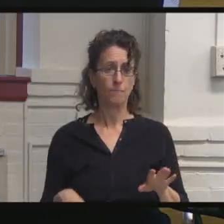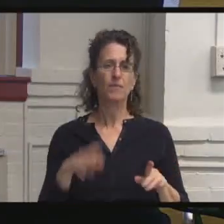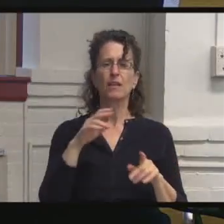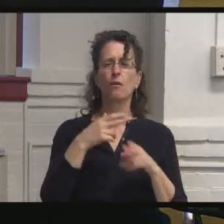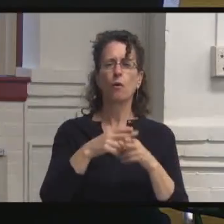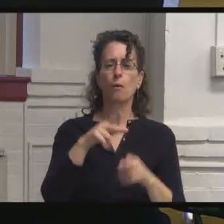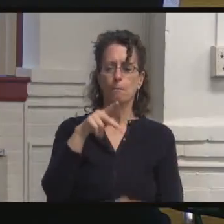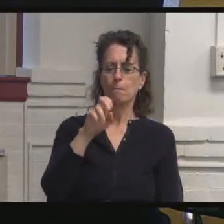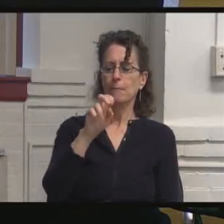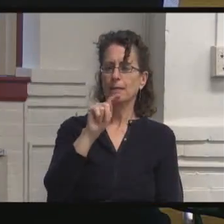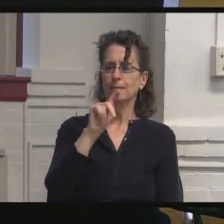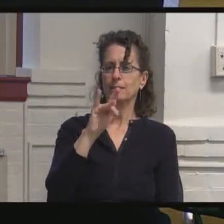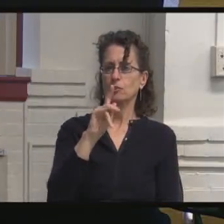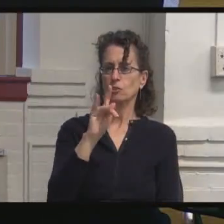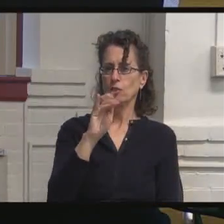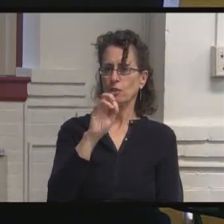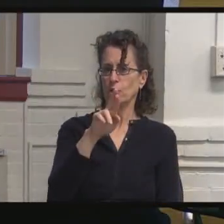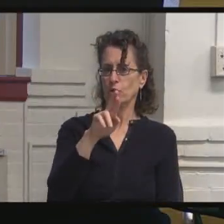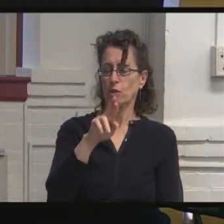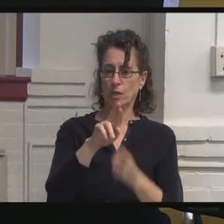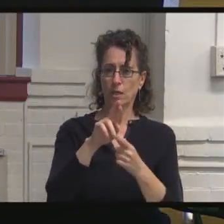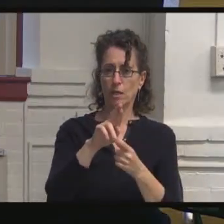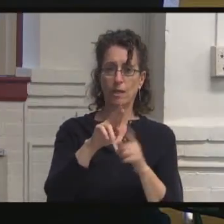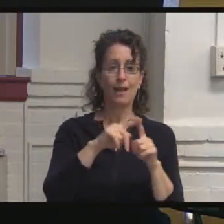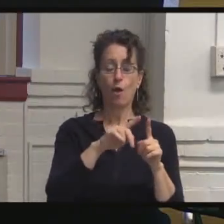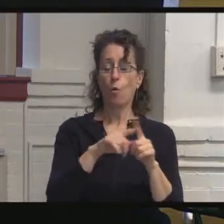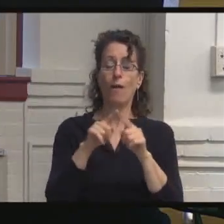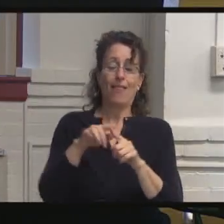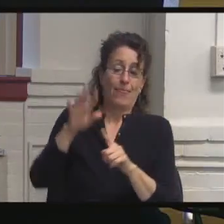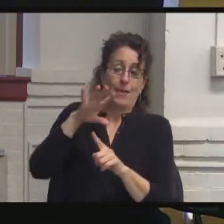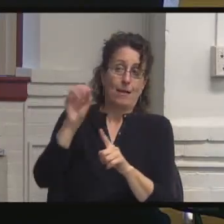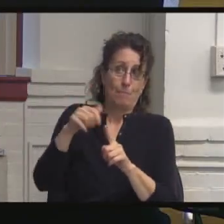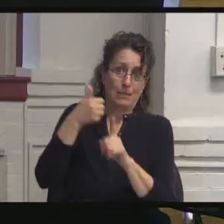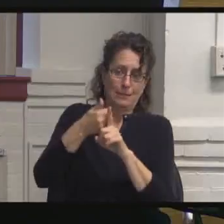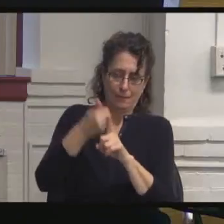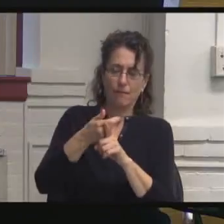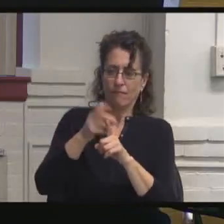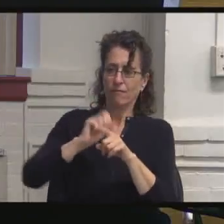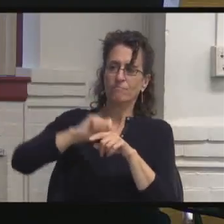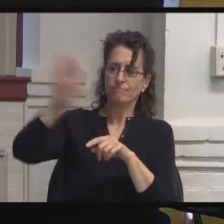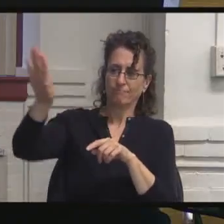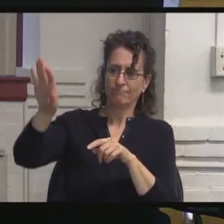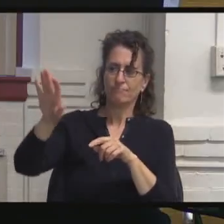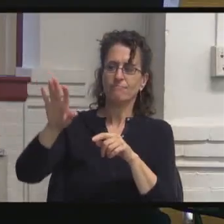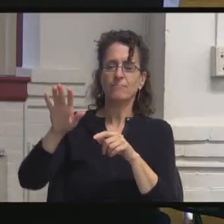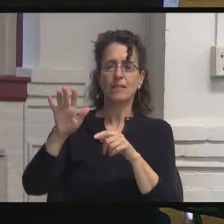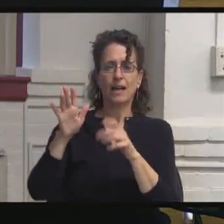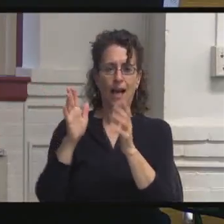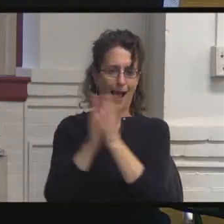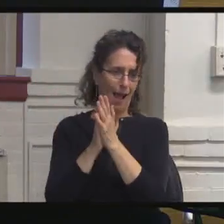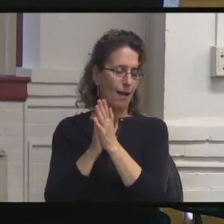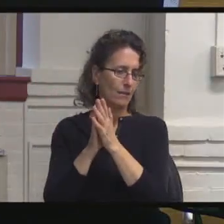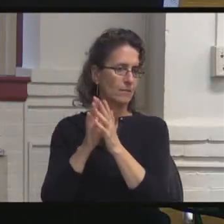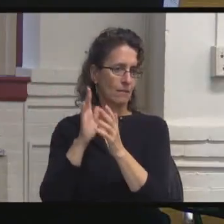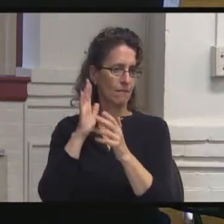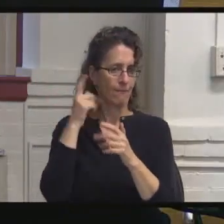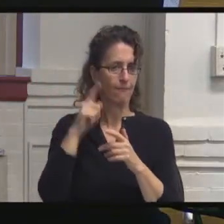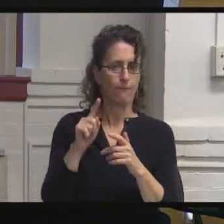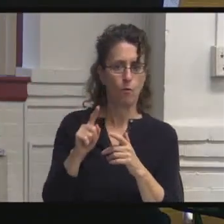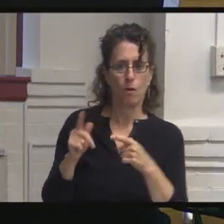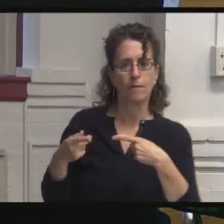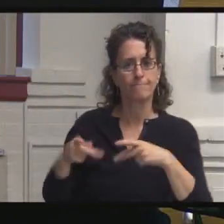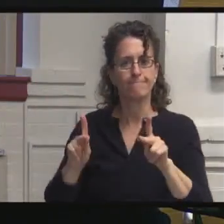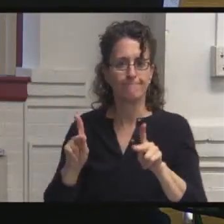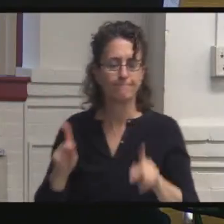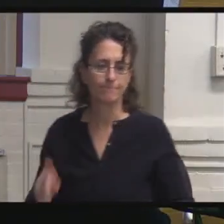is to seek a certificate of public good from the Public Service Board. When you go before the Act 250 process, the